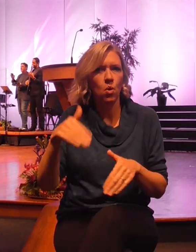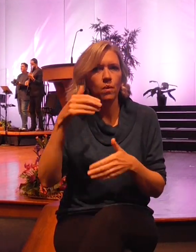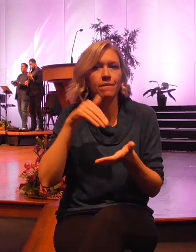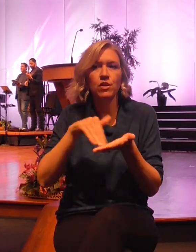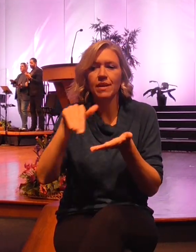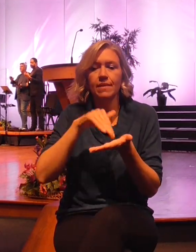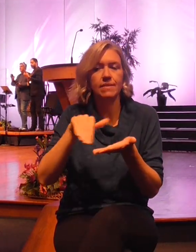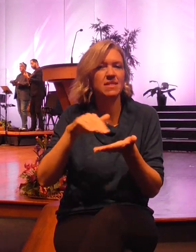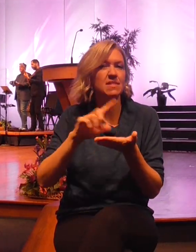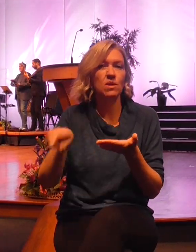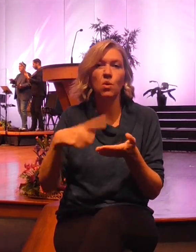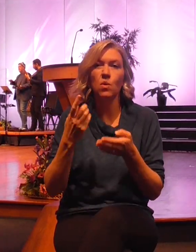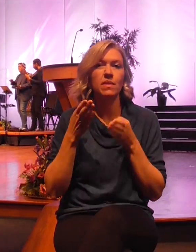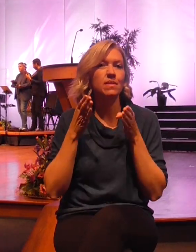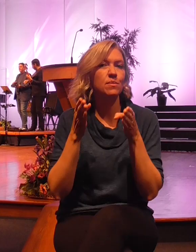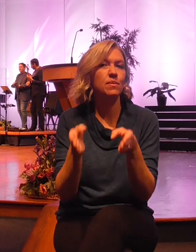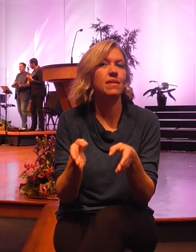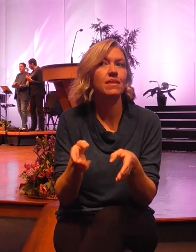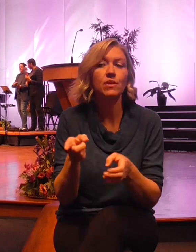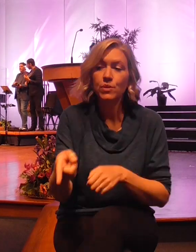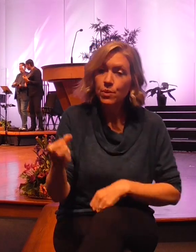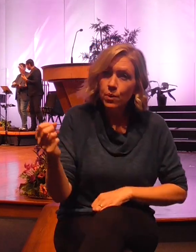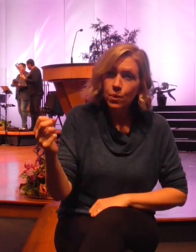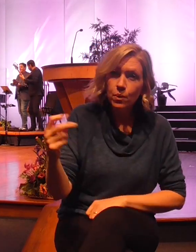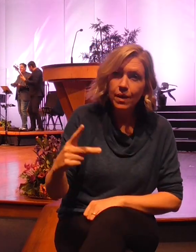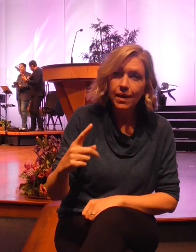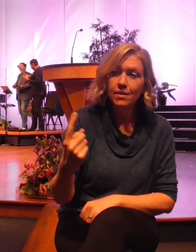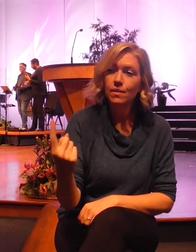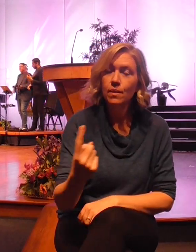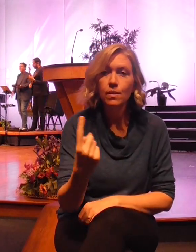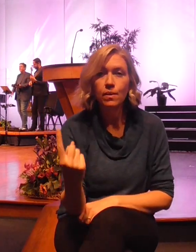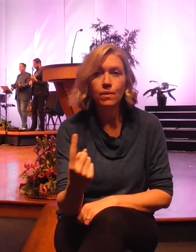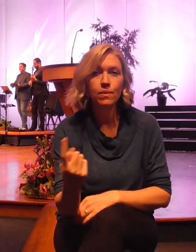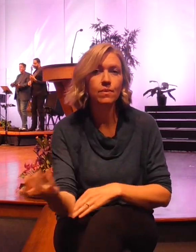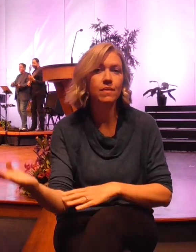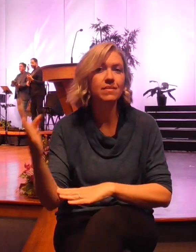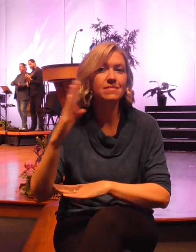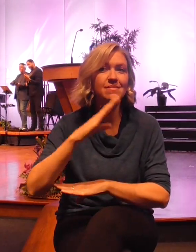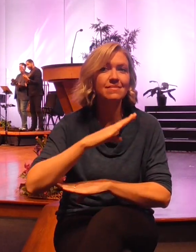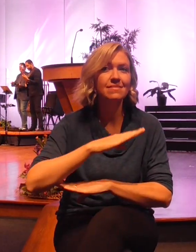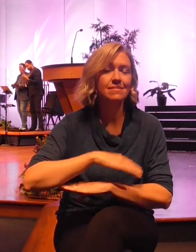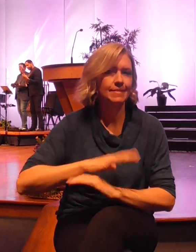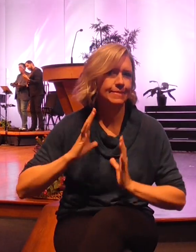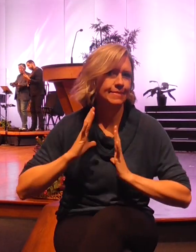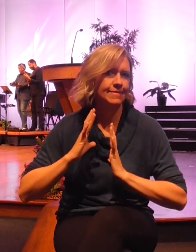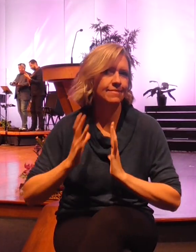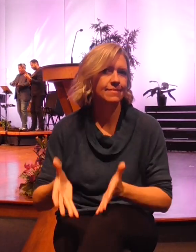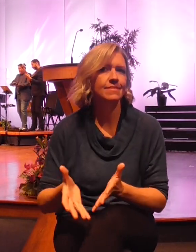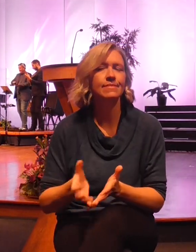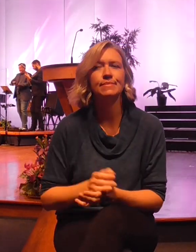the only way, and you're okay when you spend your day alone,